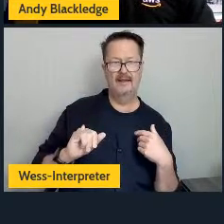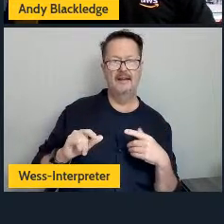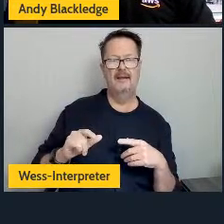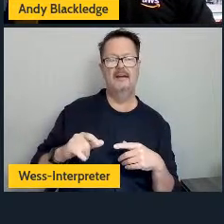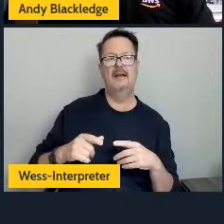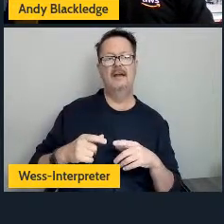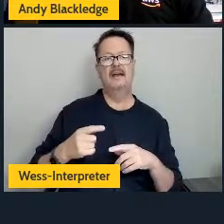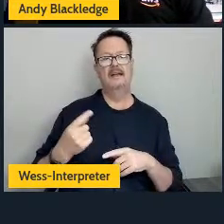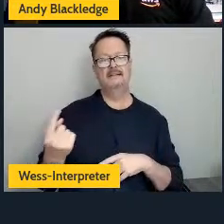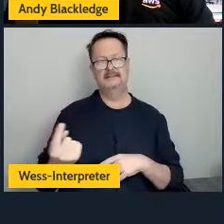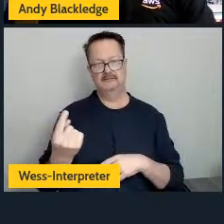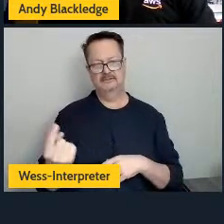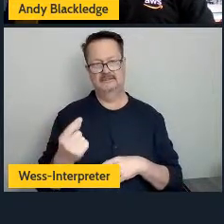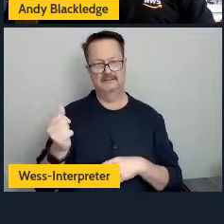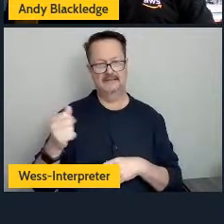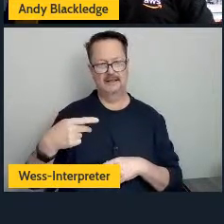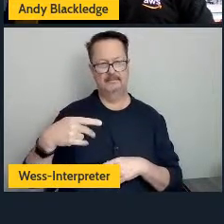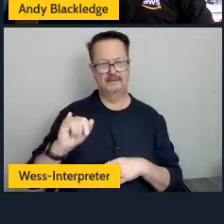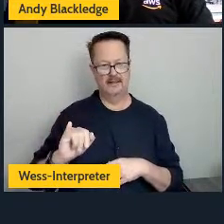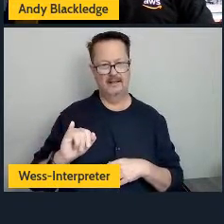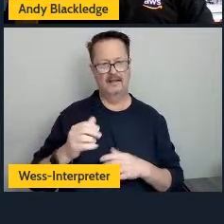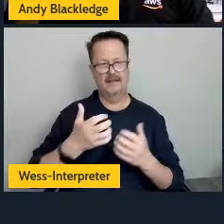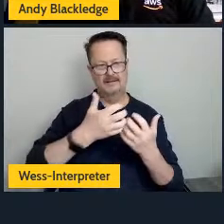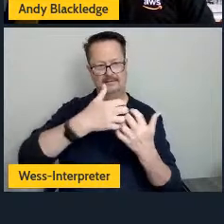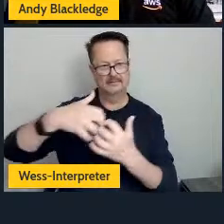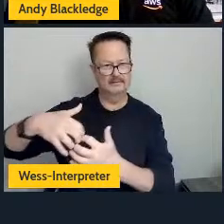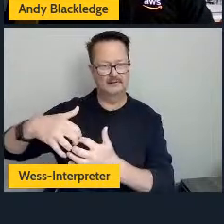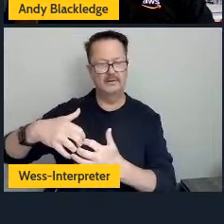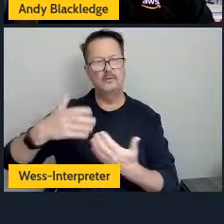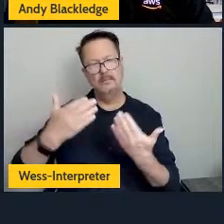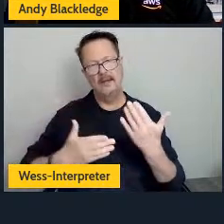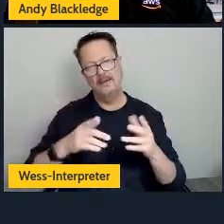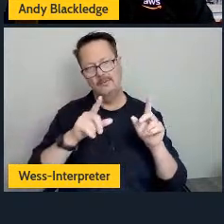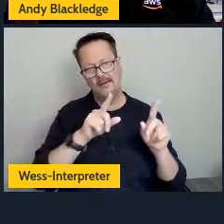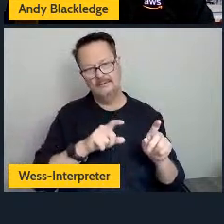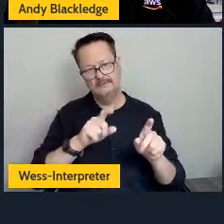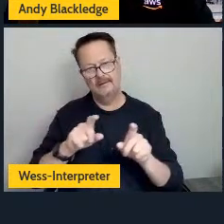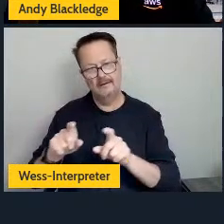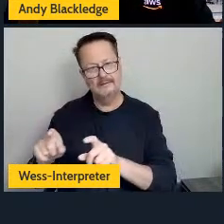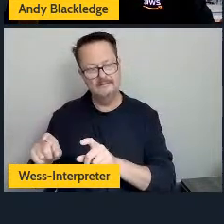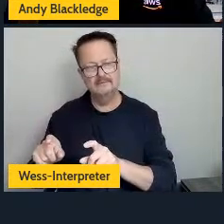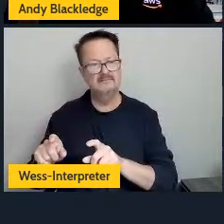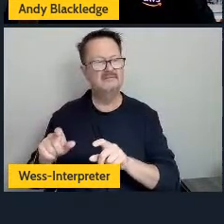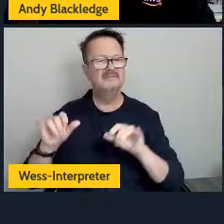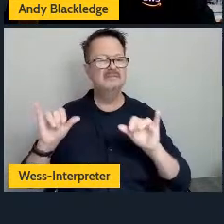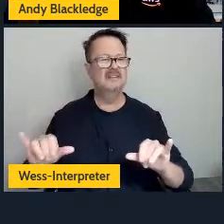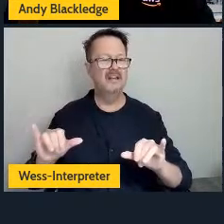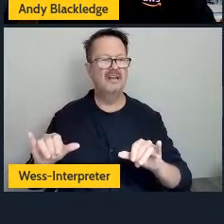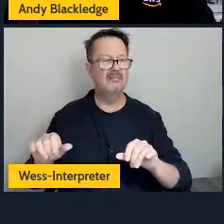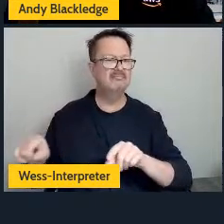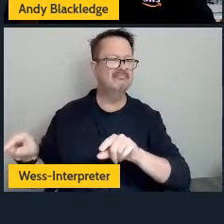API, then you might as well test that as you would do any other way.